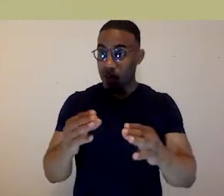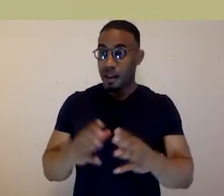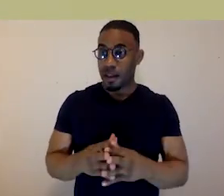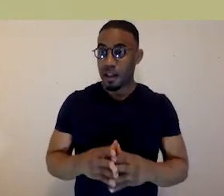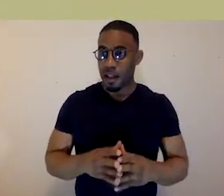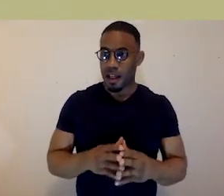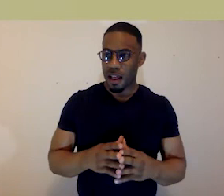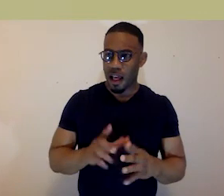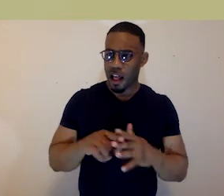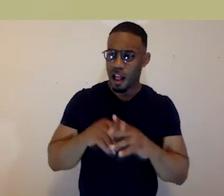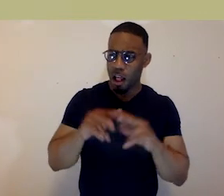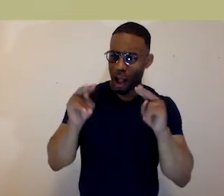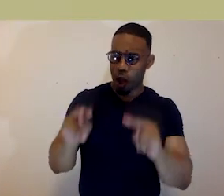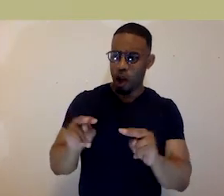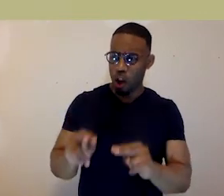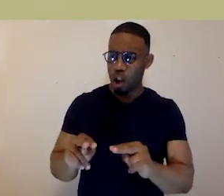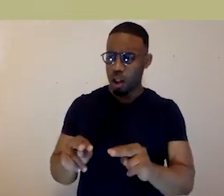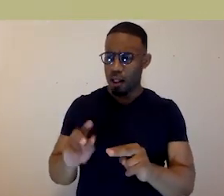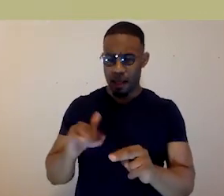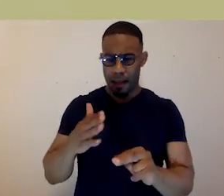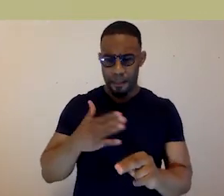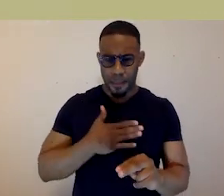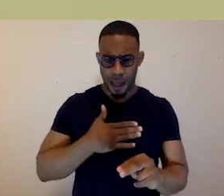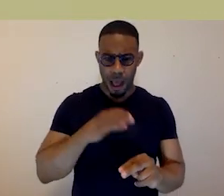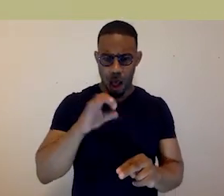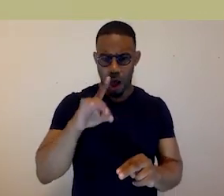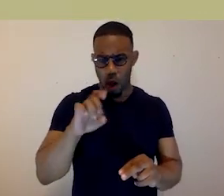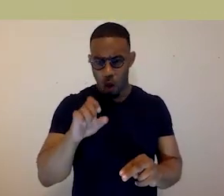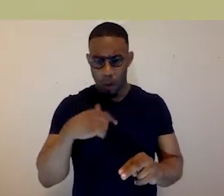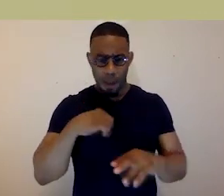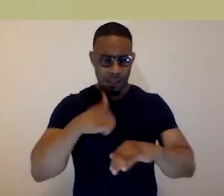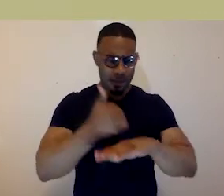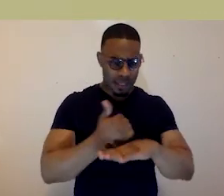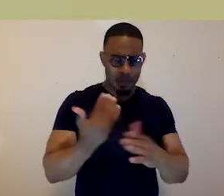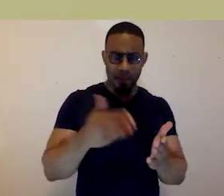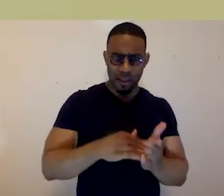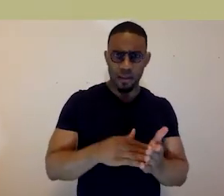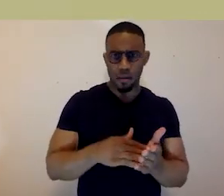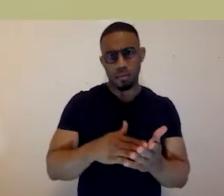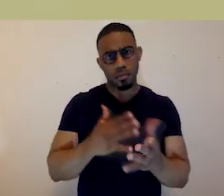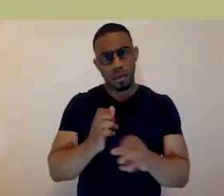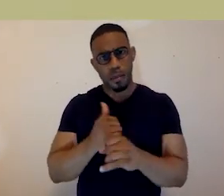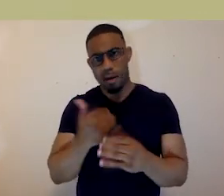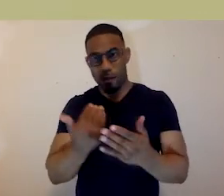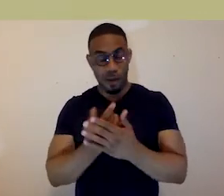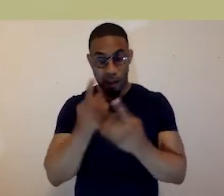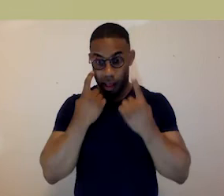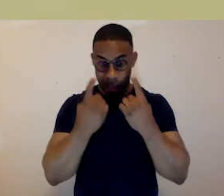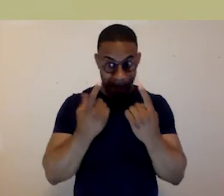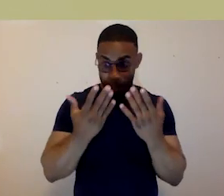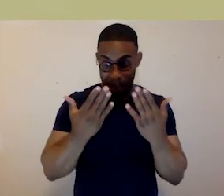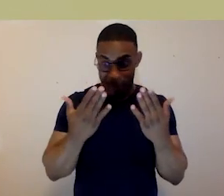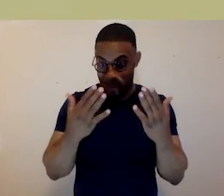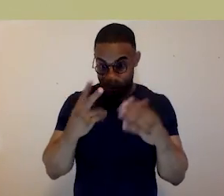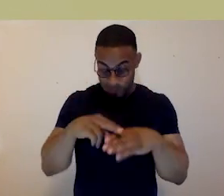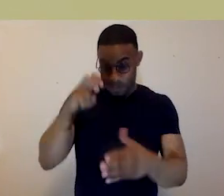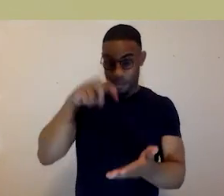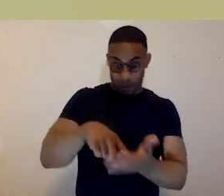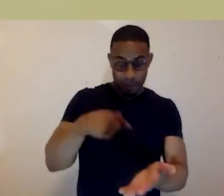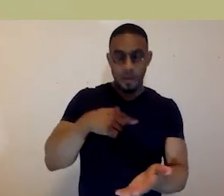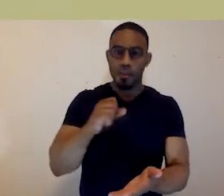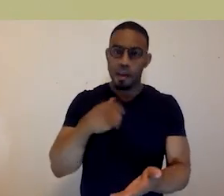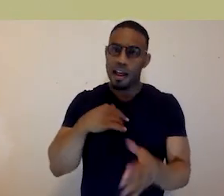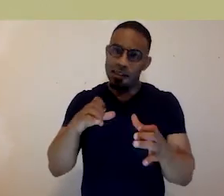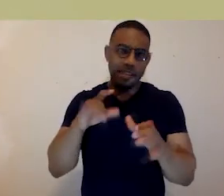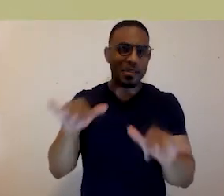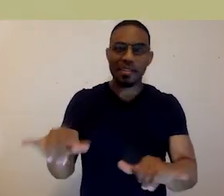and I started looking at my code and my setup again. I got my fresh eyes. Maybe it'll jump out at me. So I